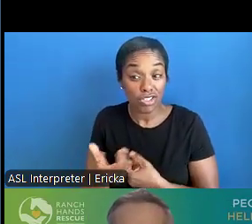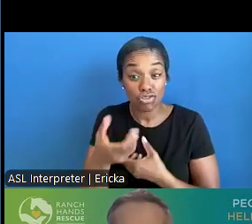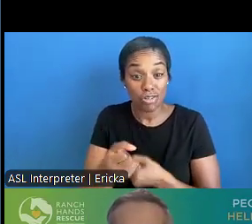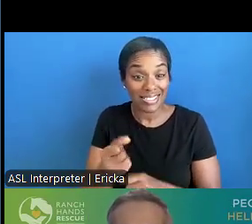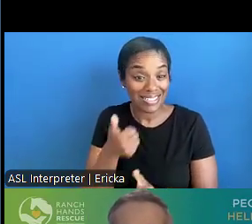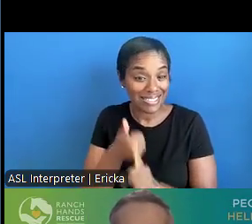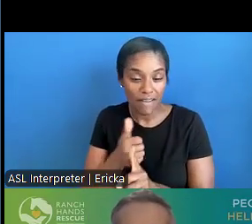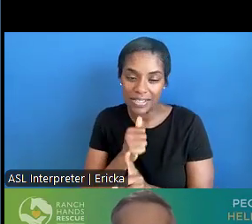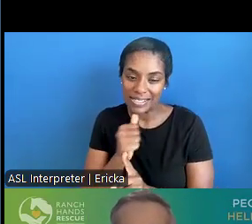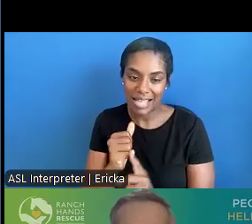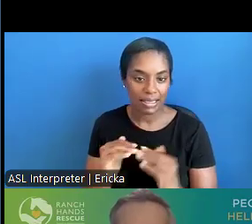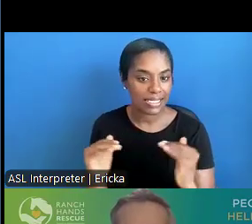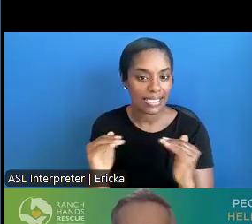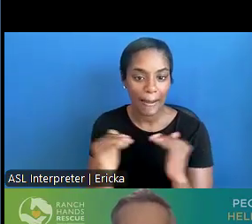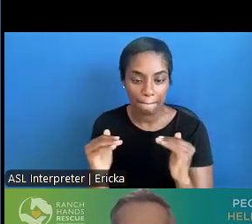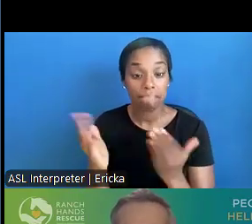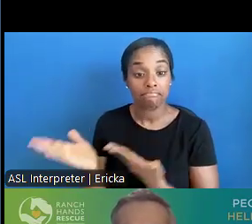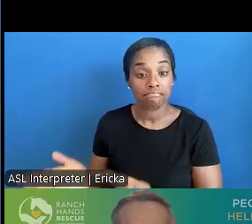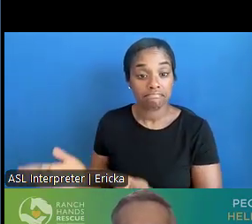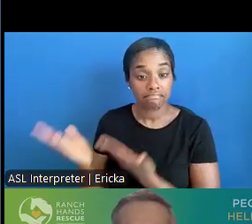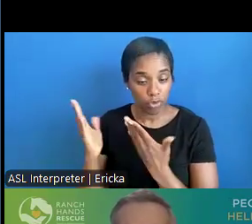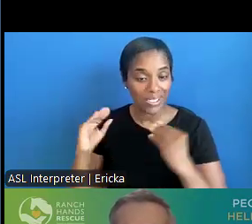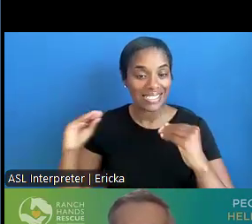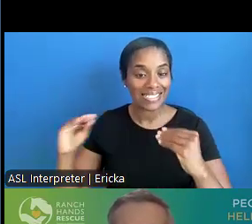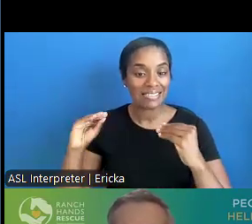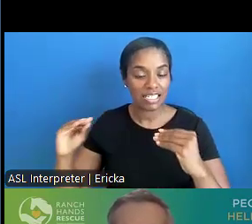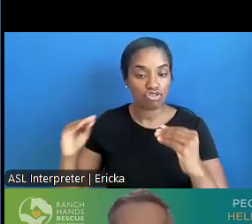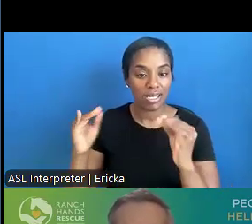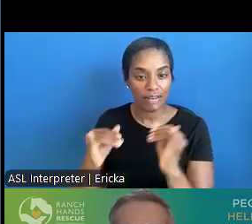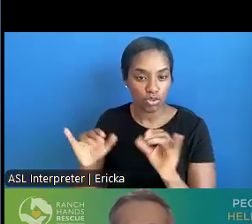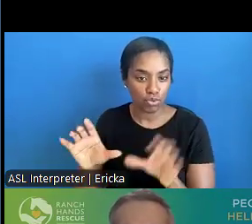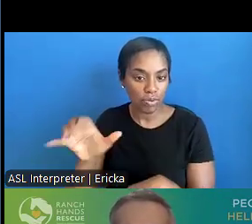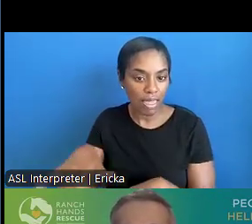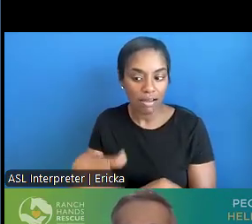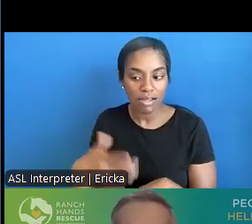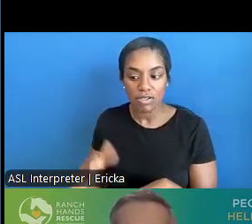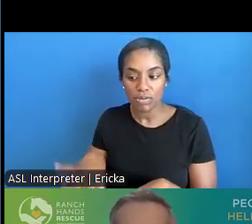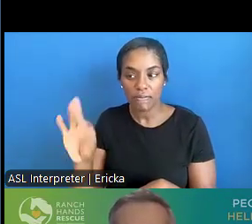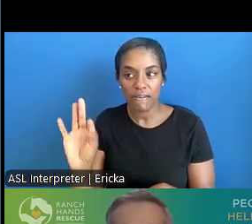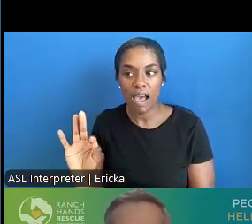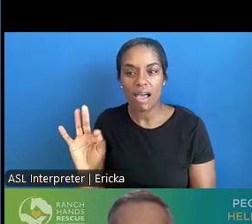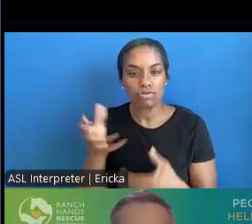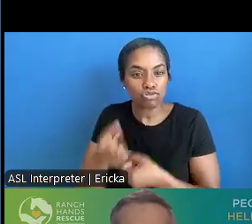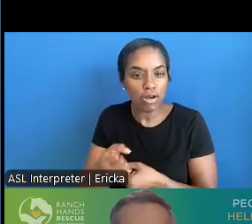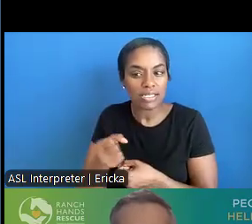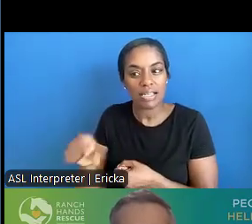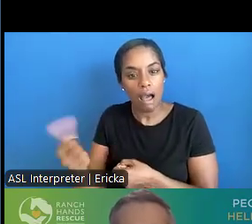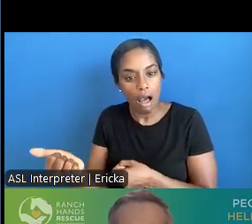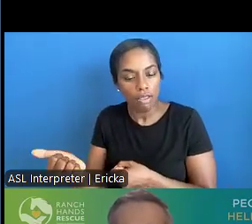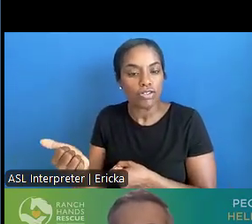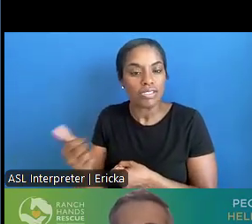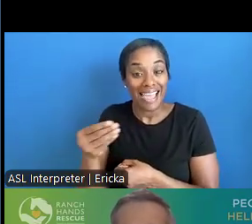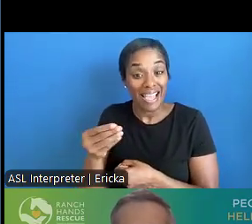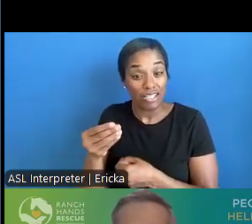earlier. Here's some ways that you can teach the individual to do that, to find that trust in others and that trust in themselves. It's